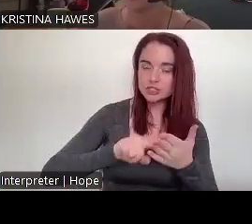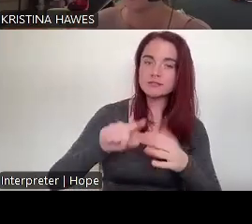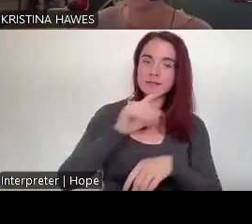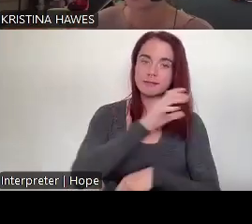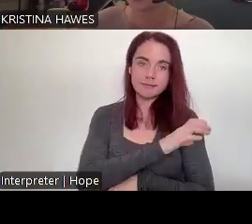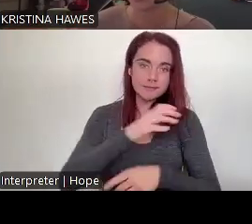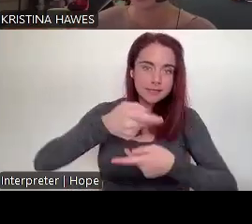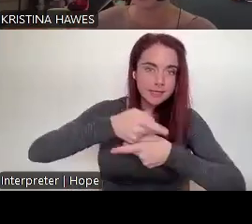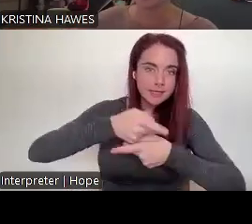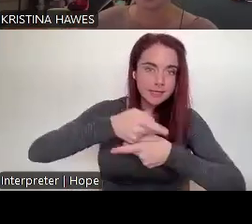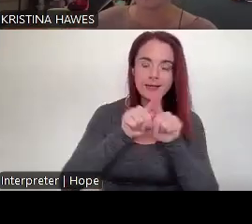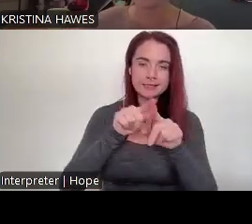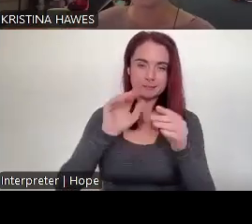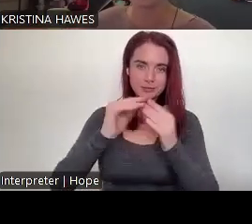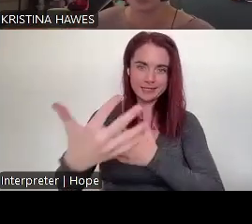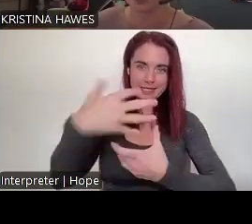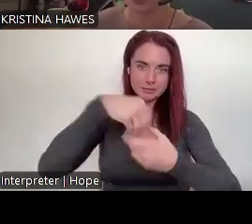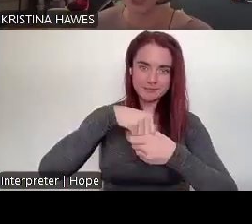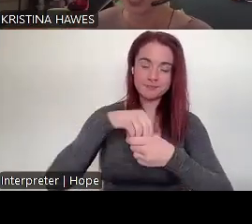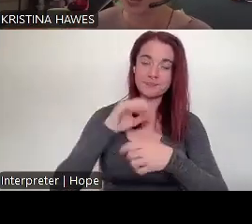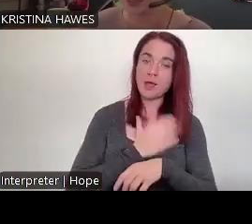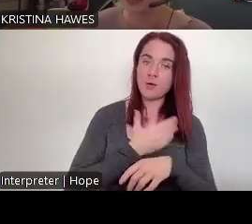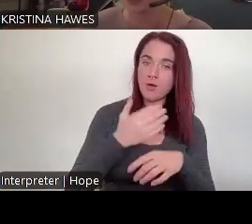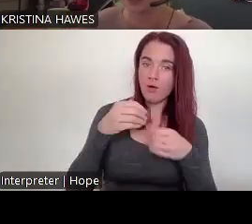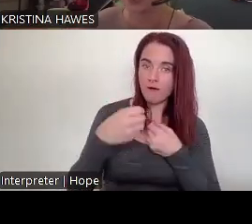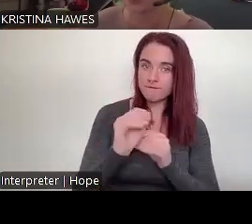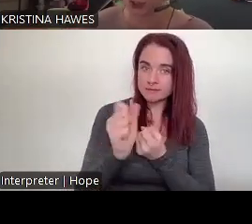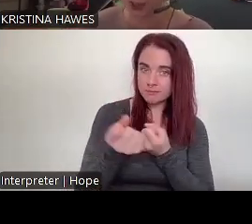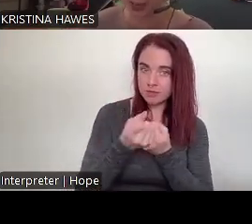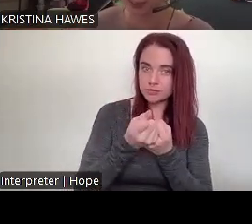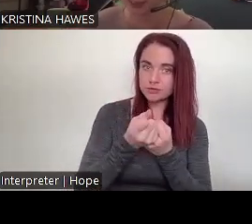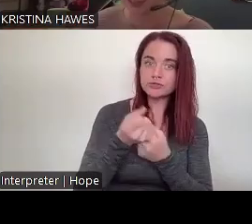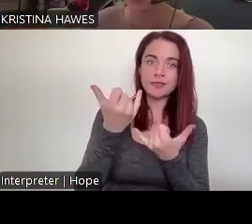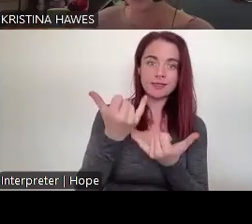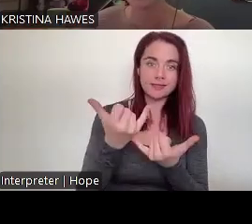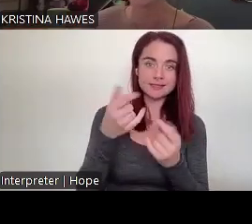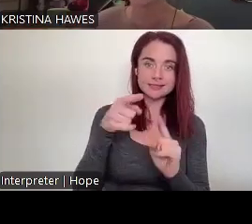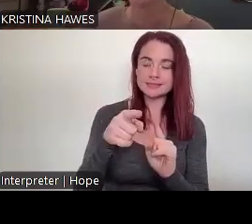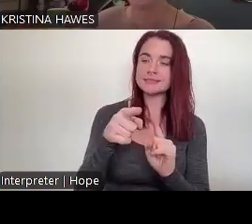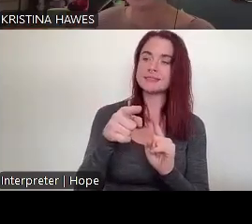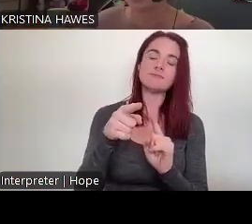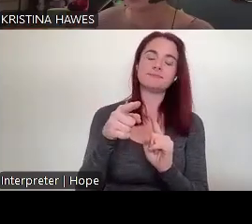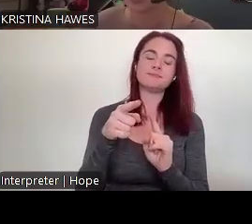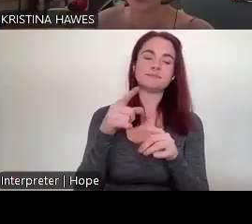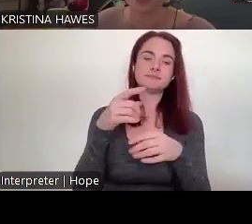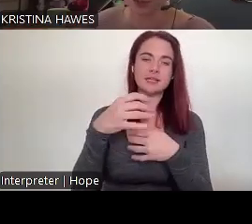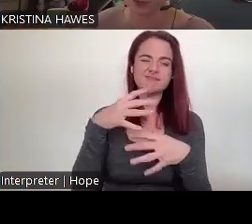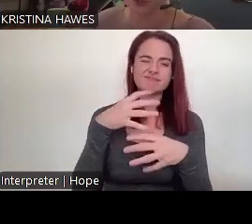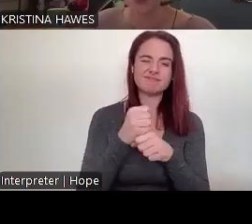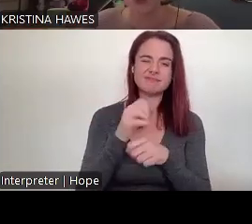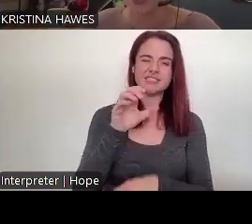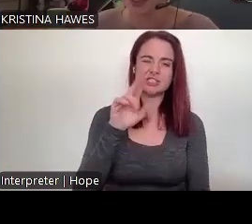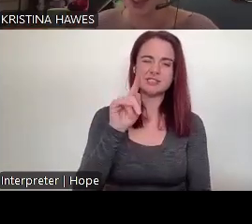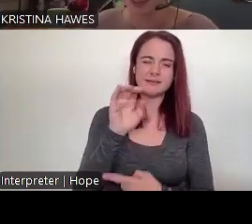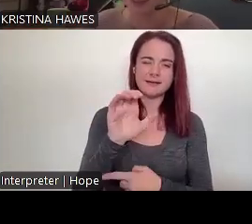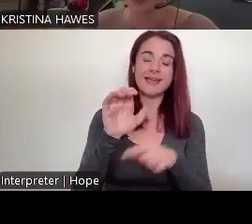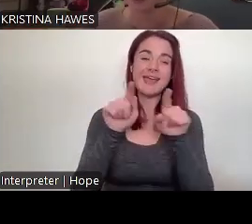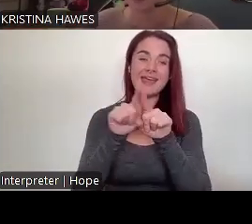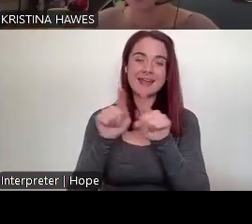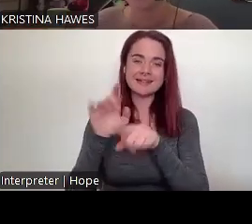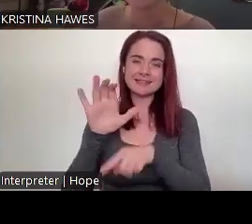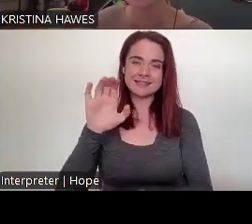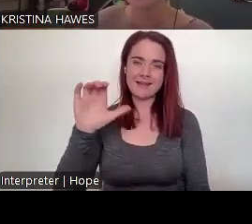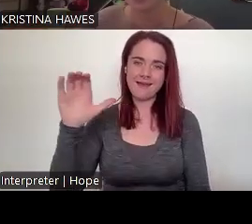engagement. It is sponsored by the Office of Community Outreach and Engagement, CERTEC, and the Community Cancer Action Council, or